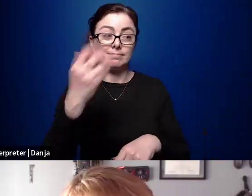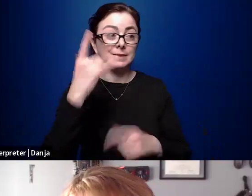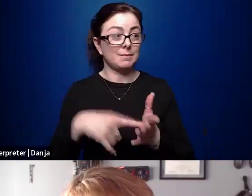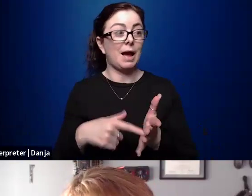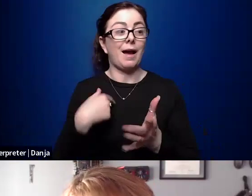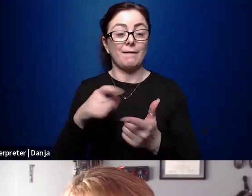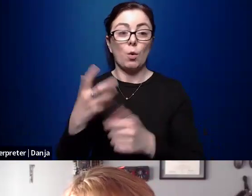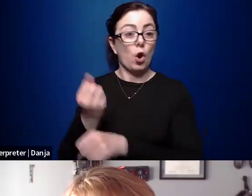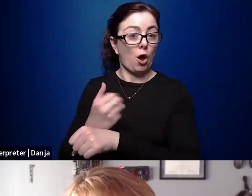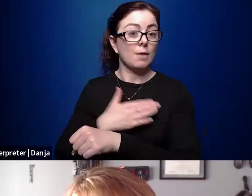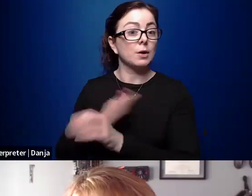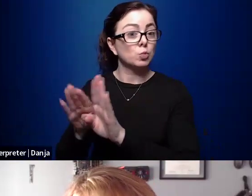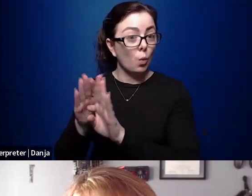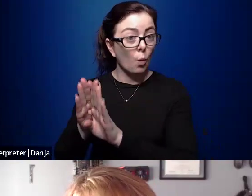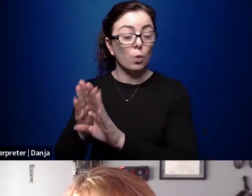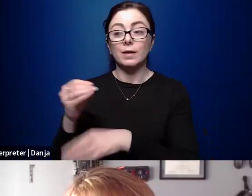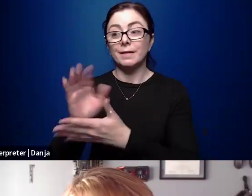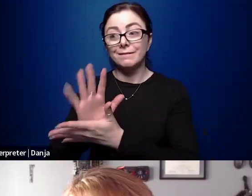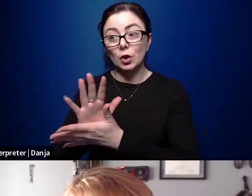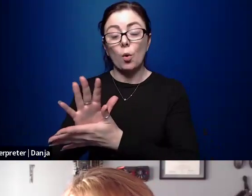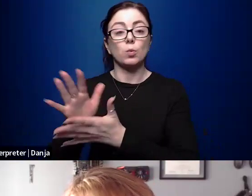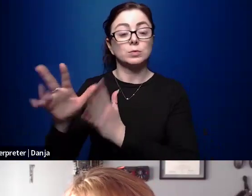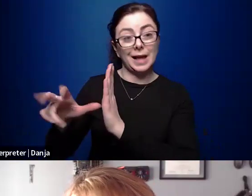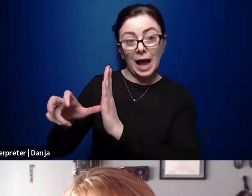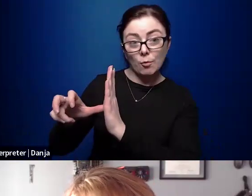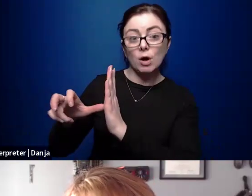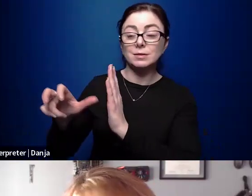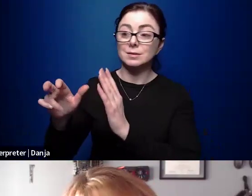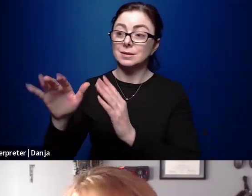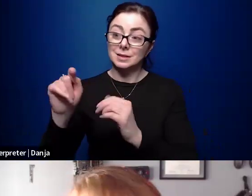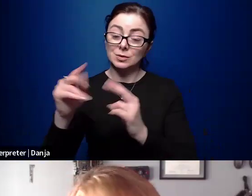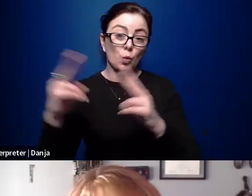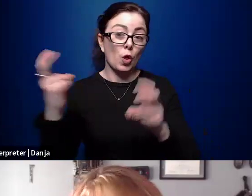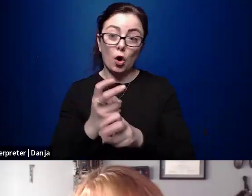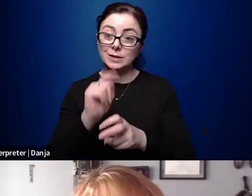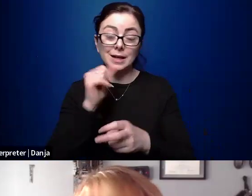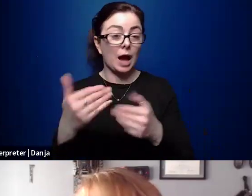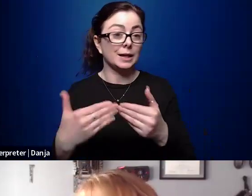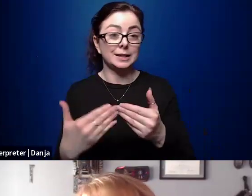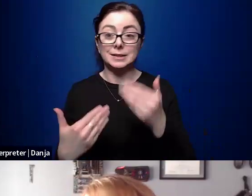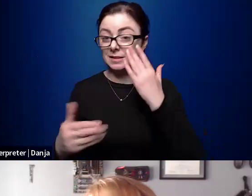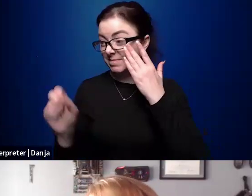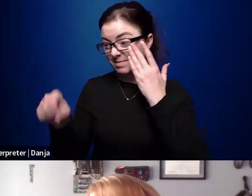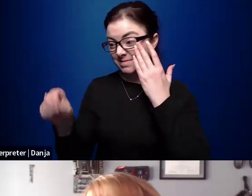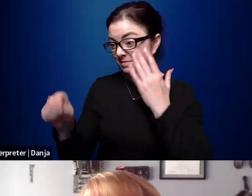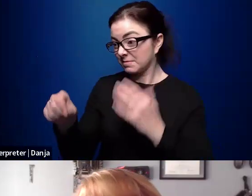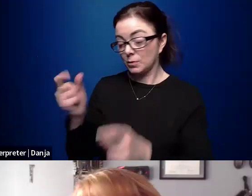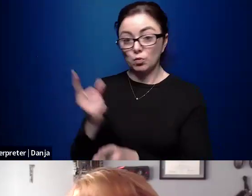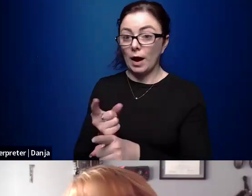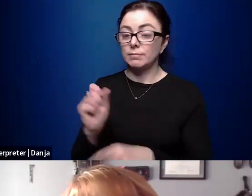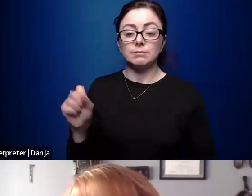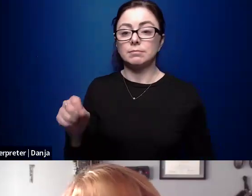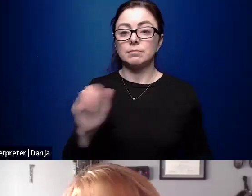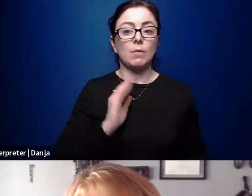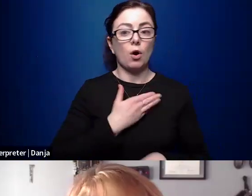him the whole time too is really hard. It's not easy. Always, absolutely. Like, our